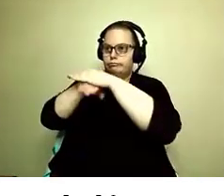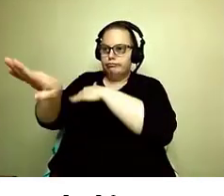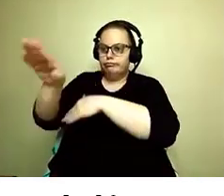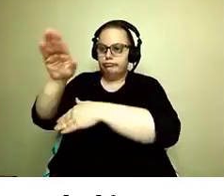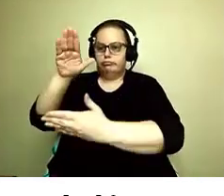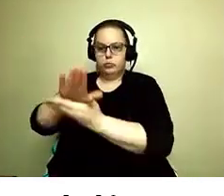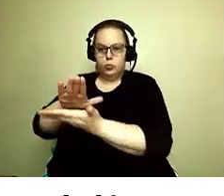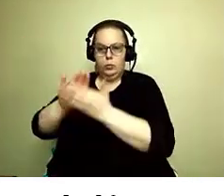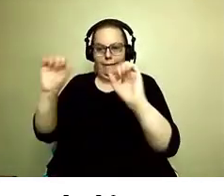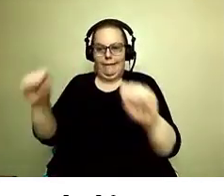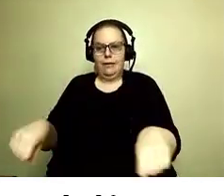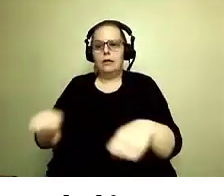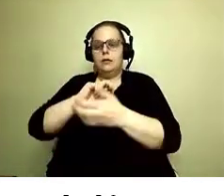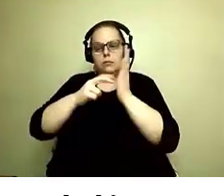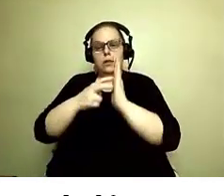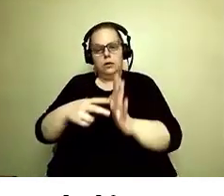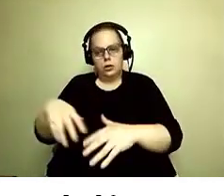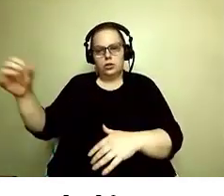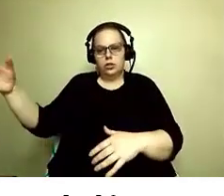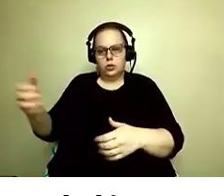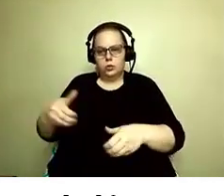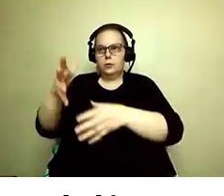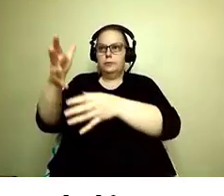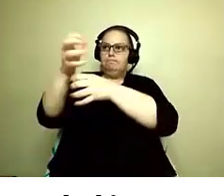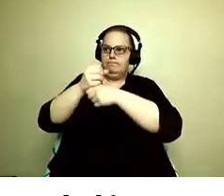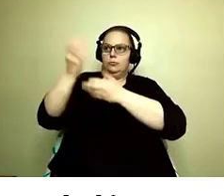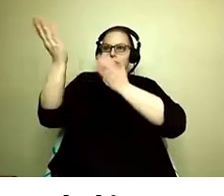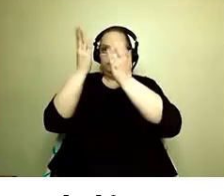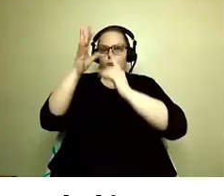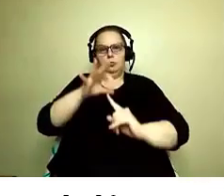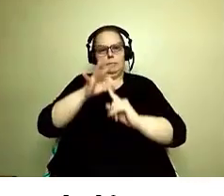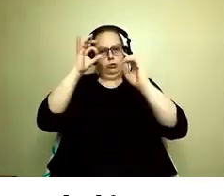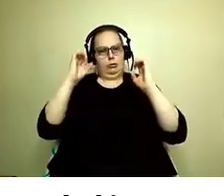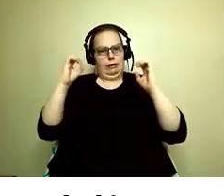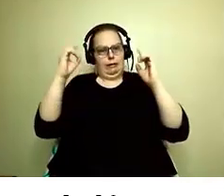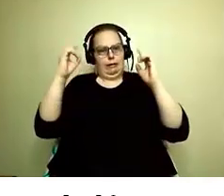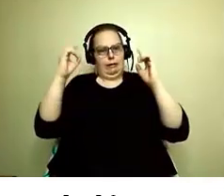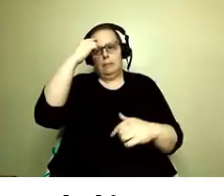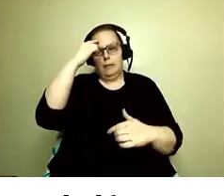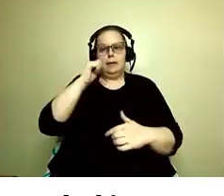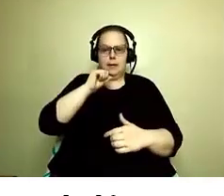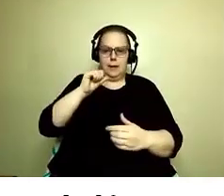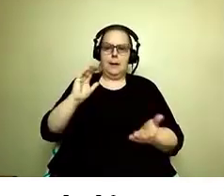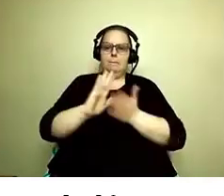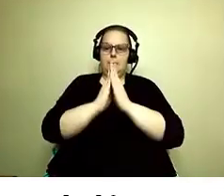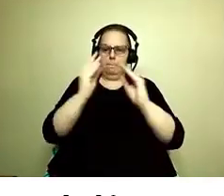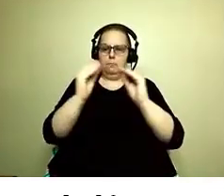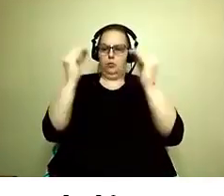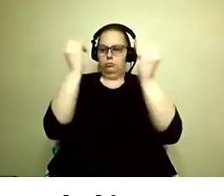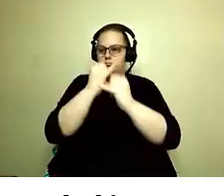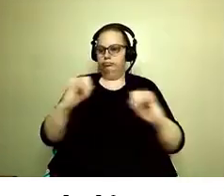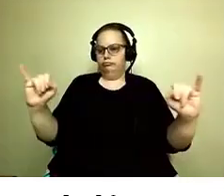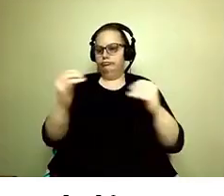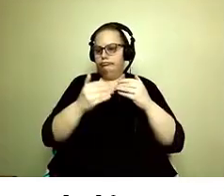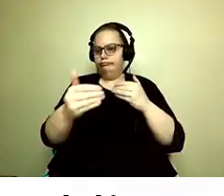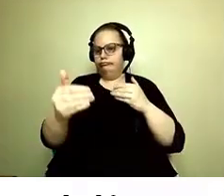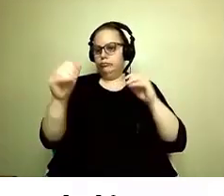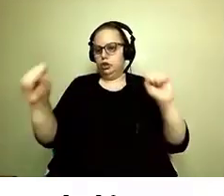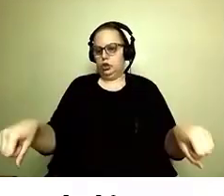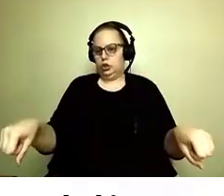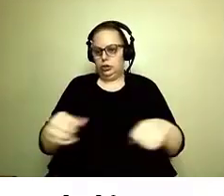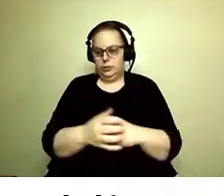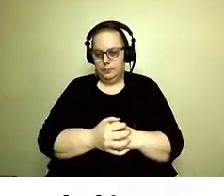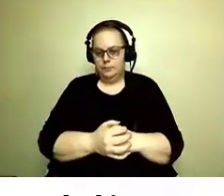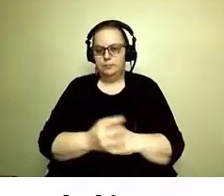and services that are available, I think she could have had a much more independent life. I think she could have had